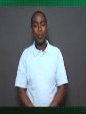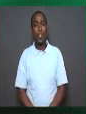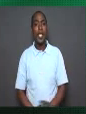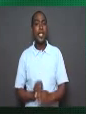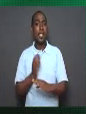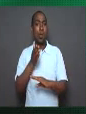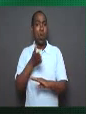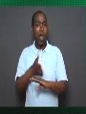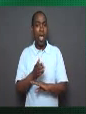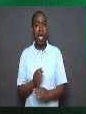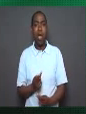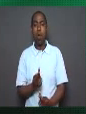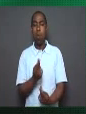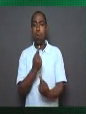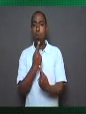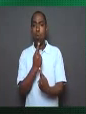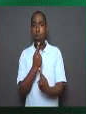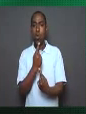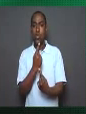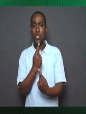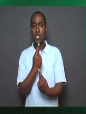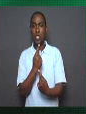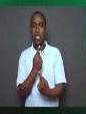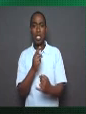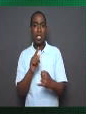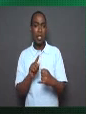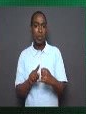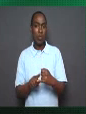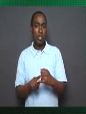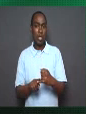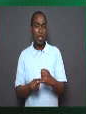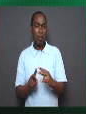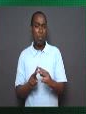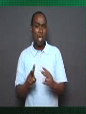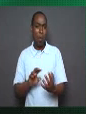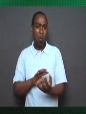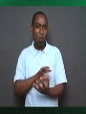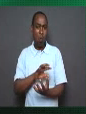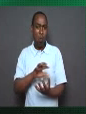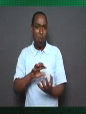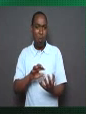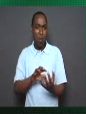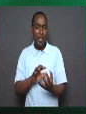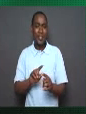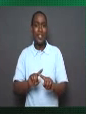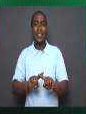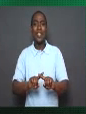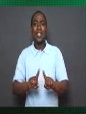Therefore, the proteins end up with very complex but